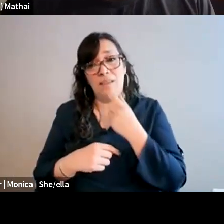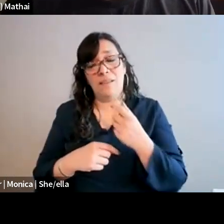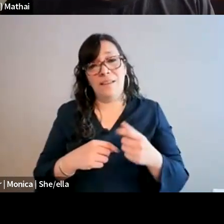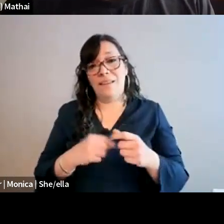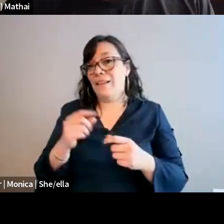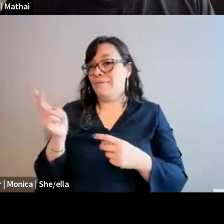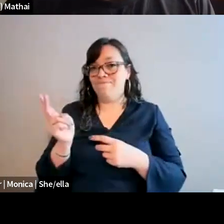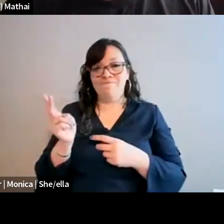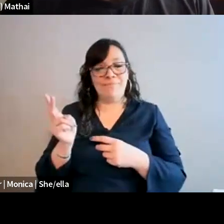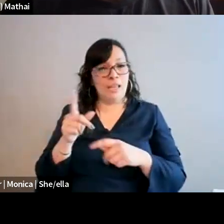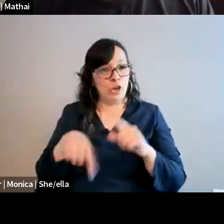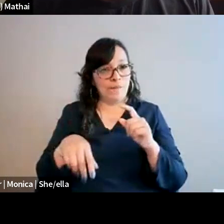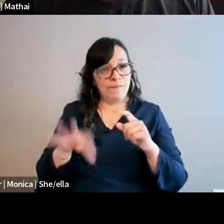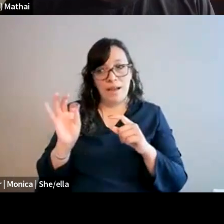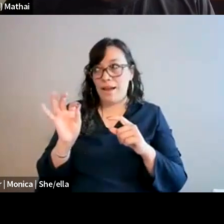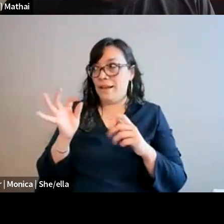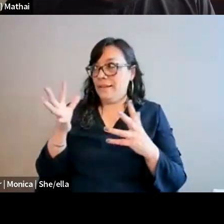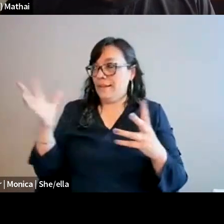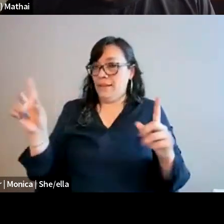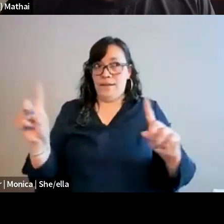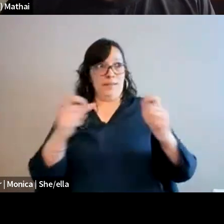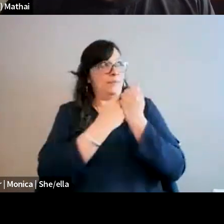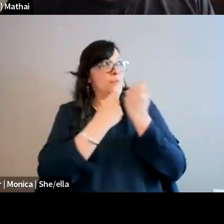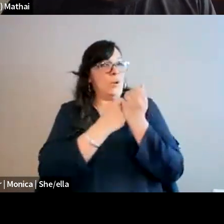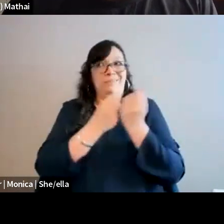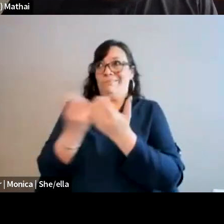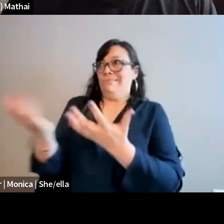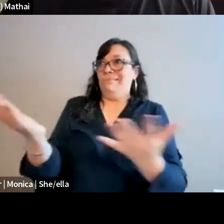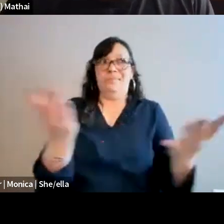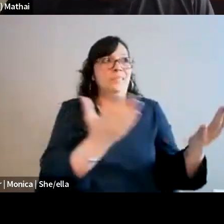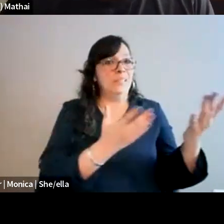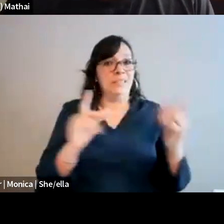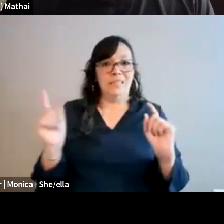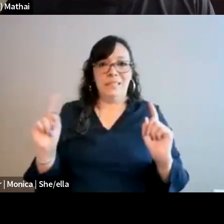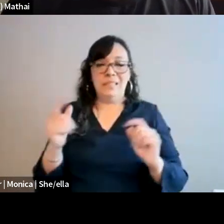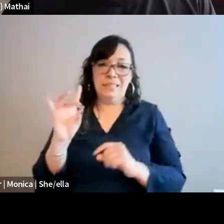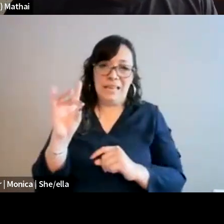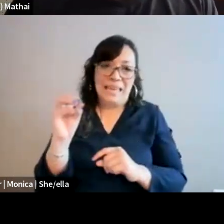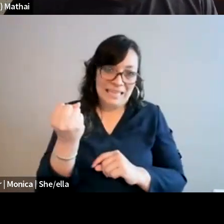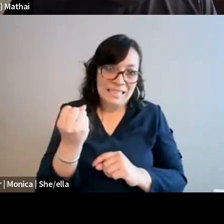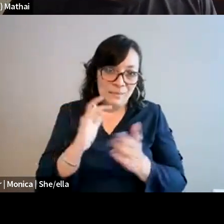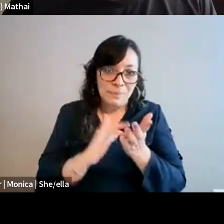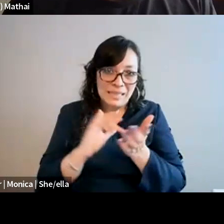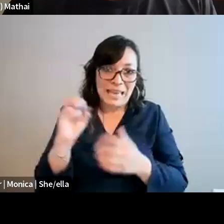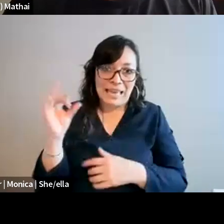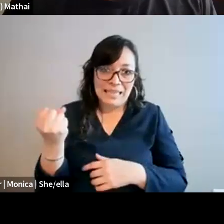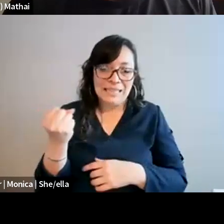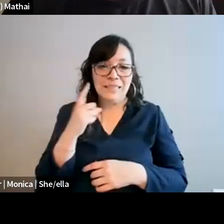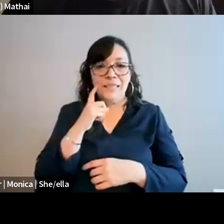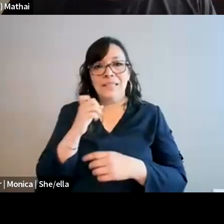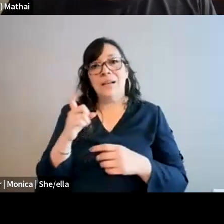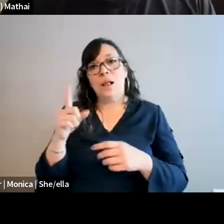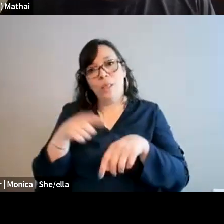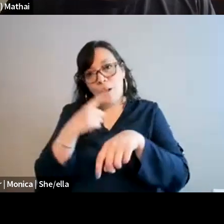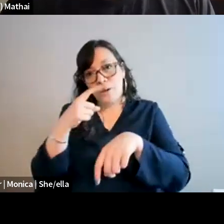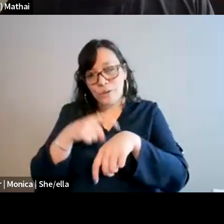couldn't find that alliance with any systems at that time. And this is in the mid 80s. The best programs were long-term day programs.